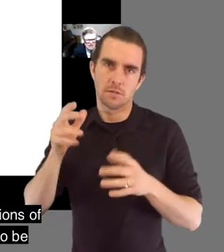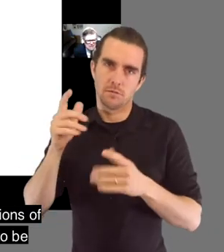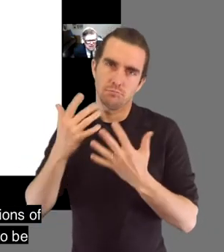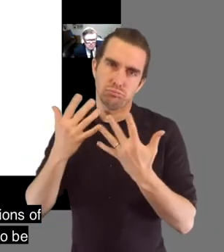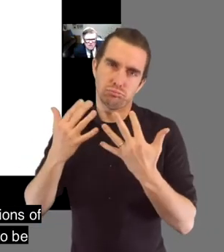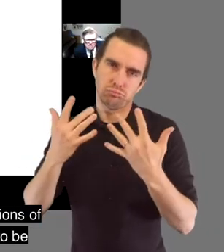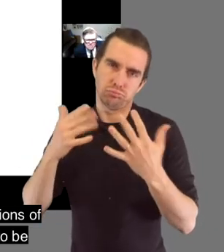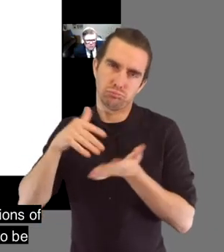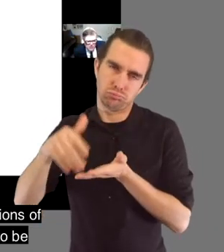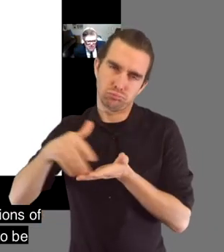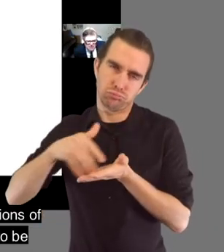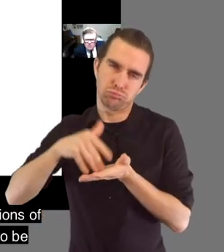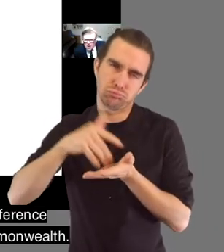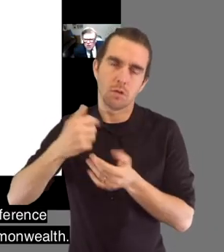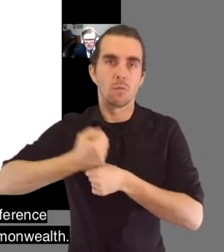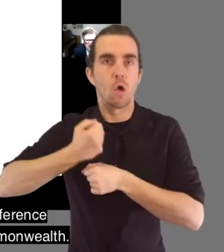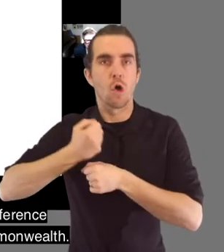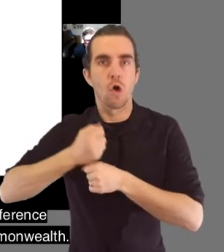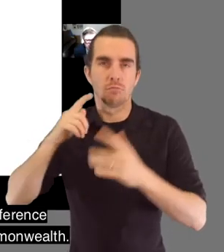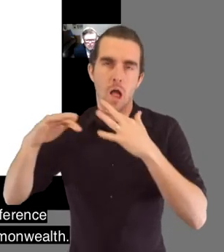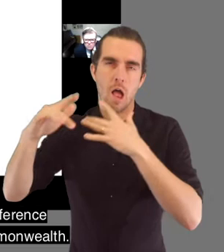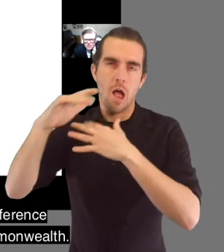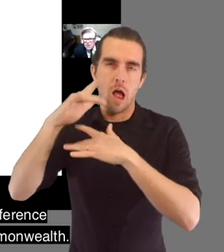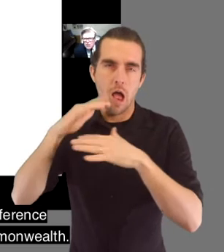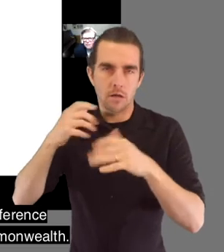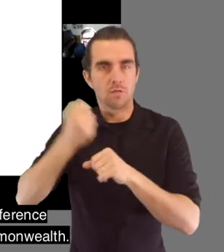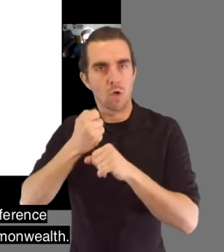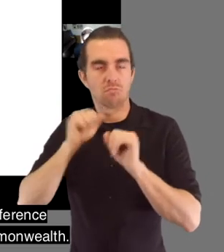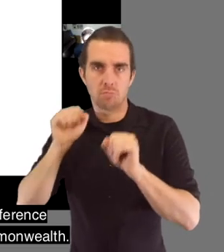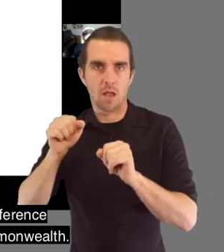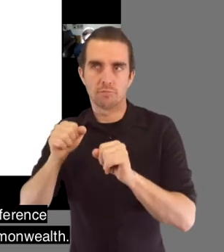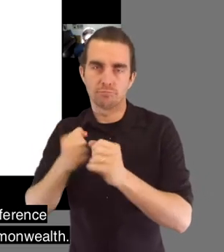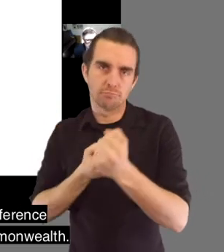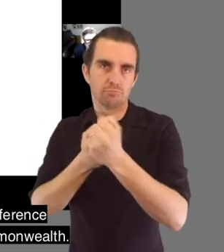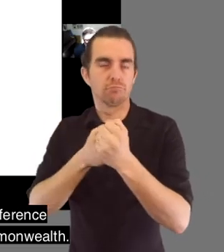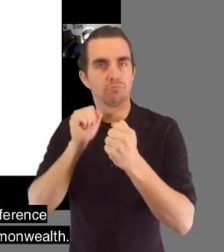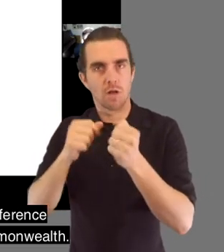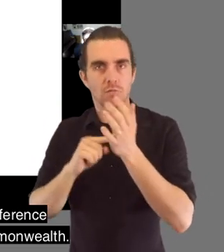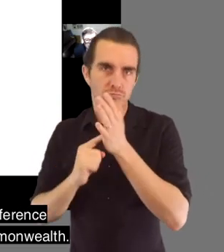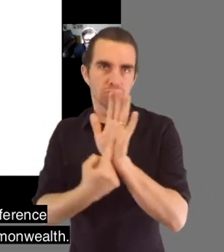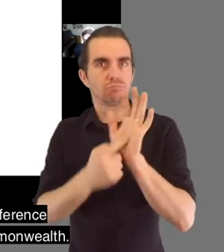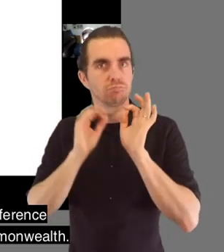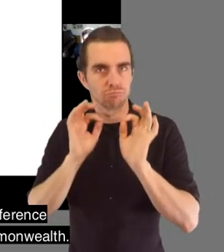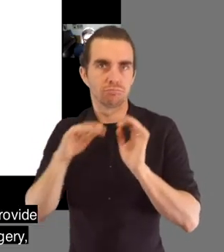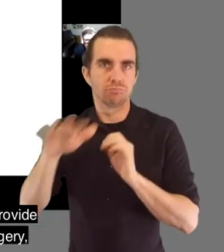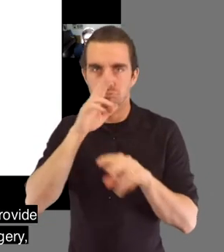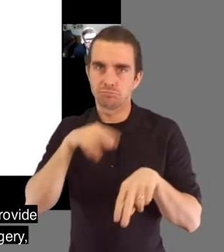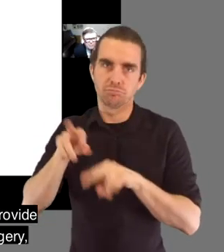and disabled people need to be working in those jobs to make a difference around the world and across the